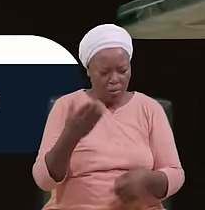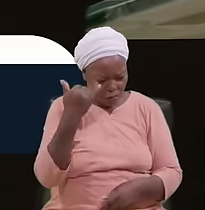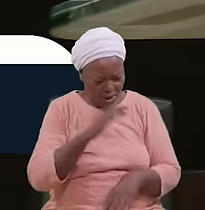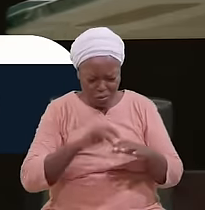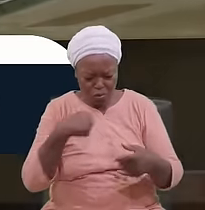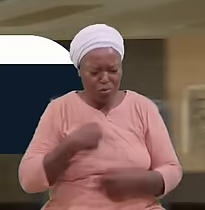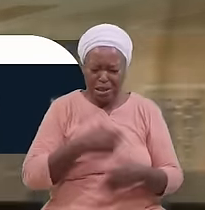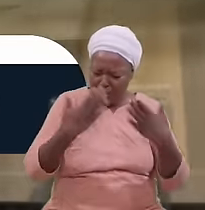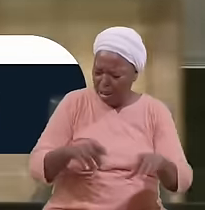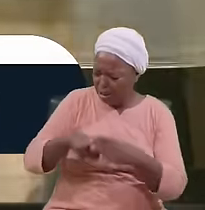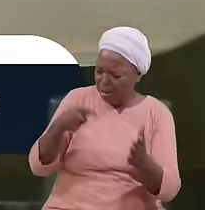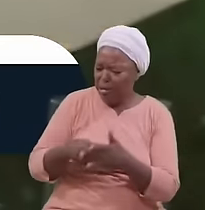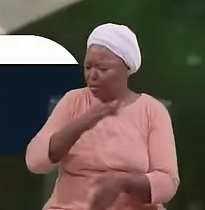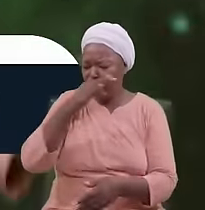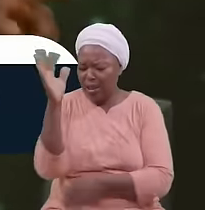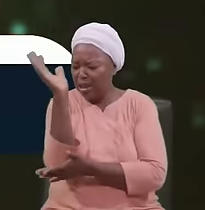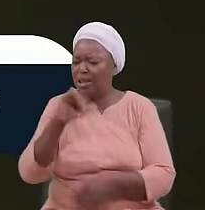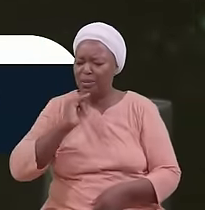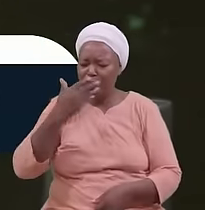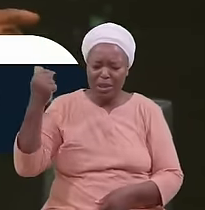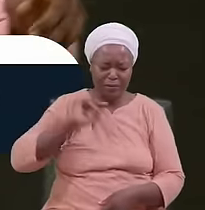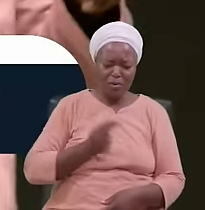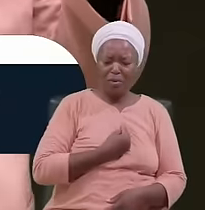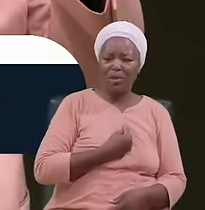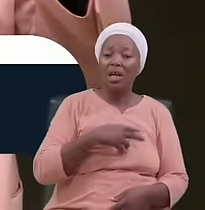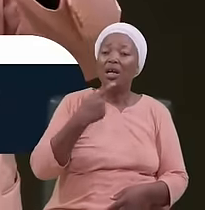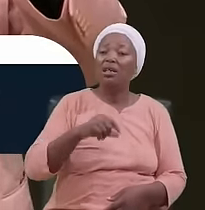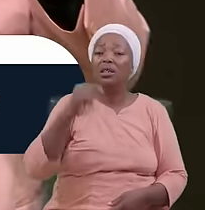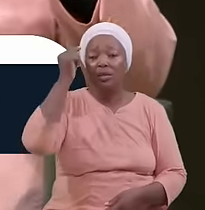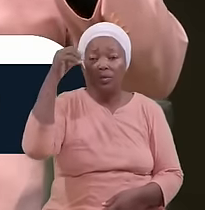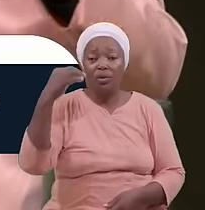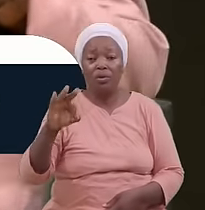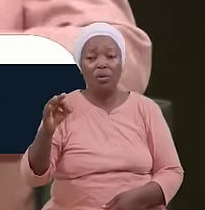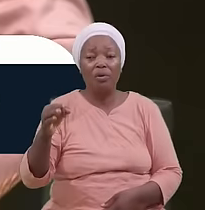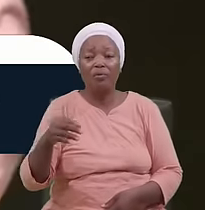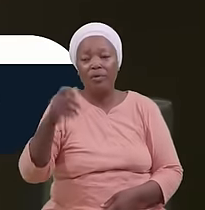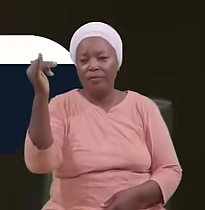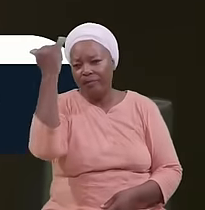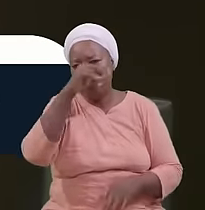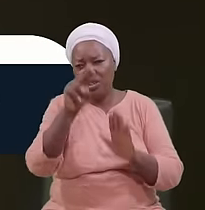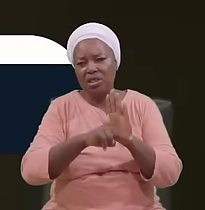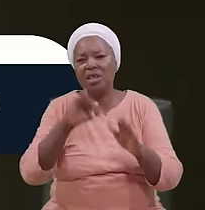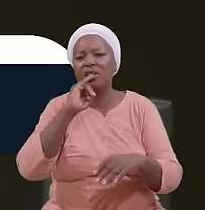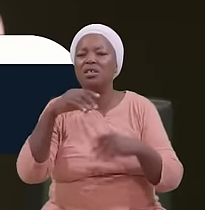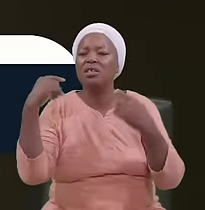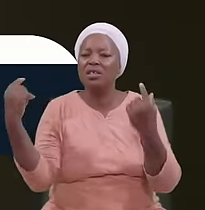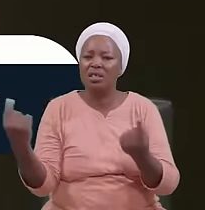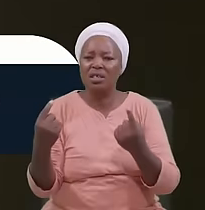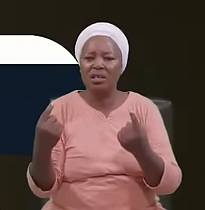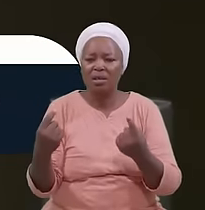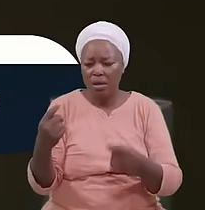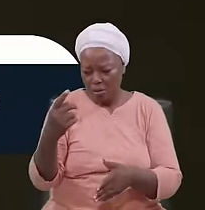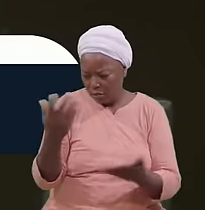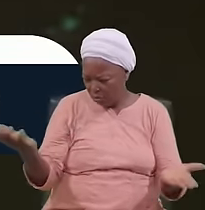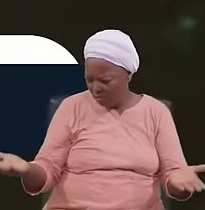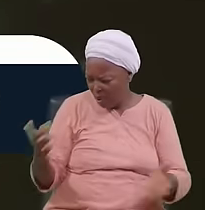die in this wilderness? The thought of foolishness is sin. What are we going